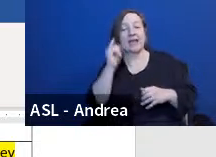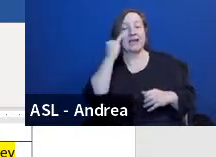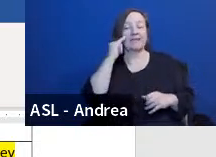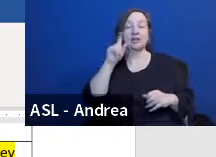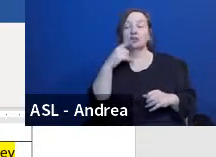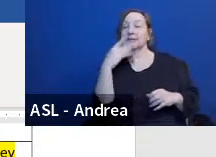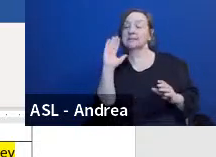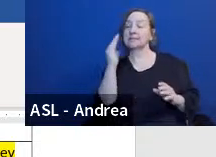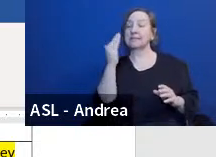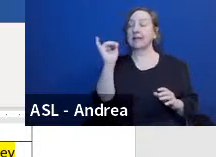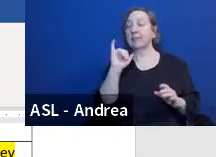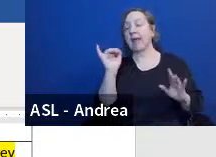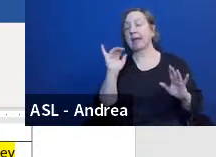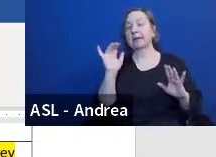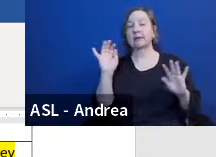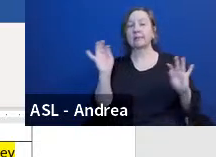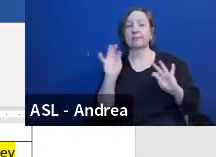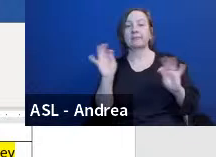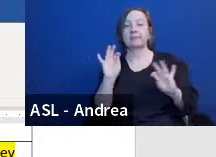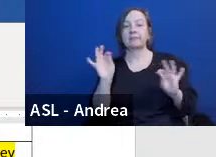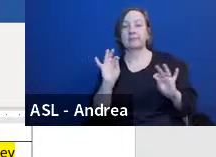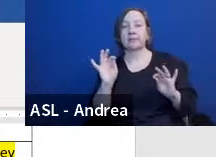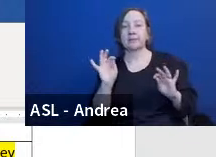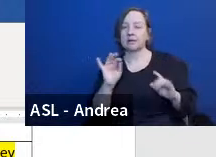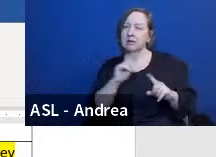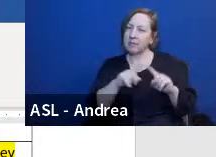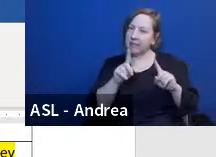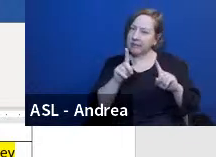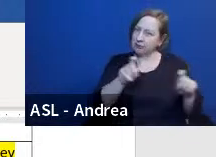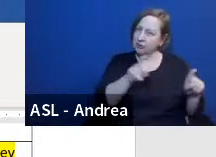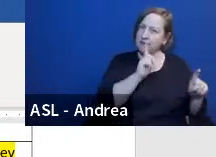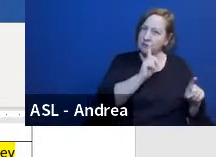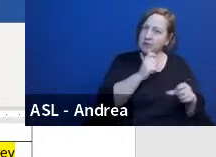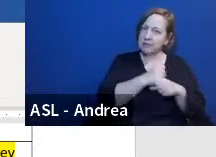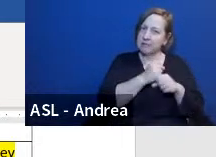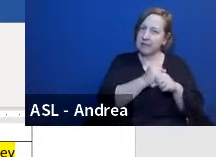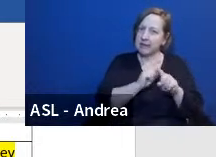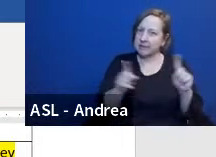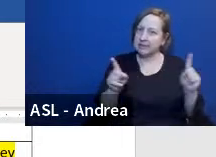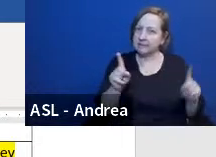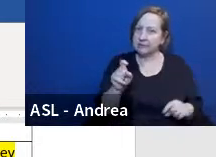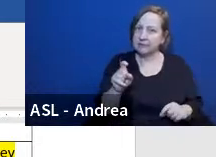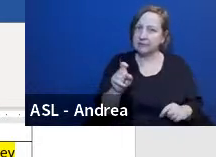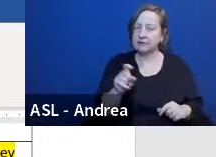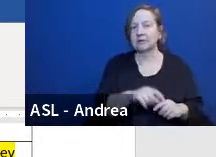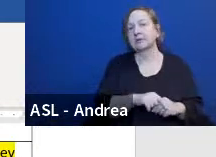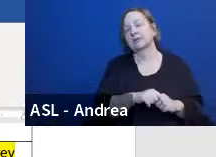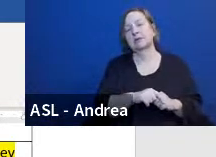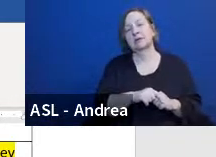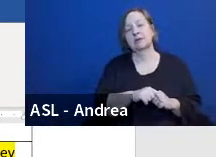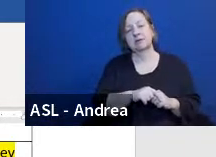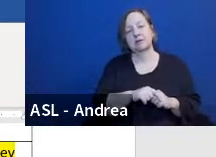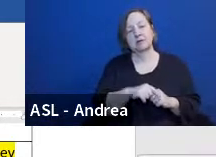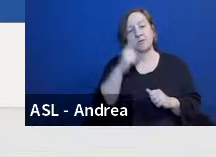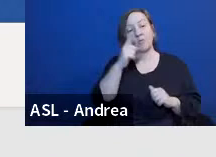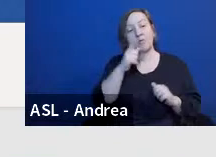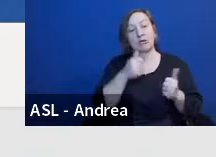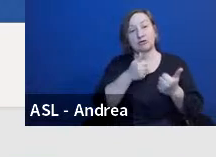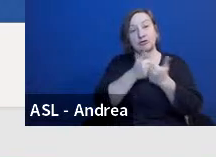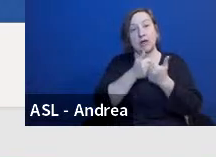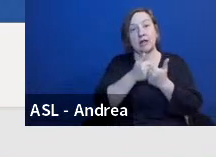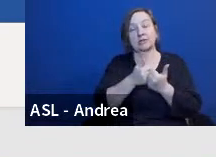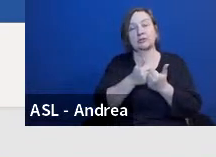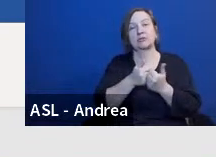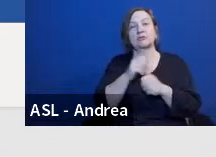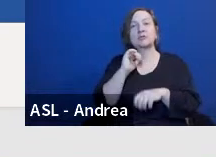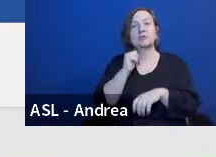is actually making a difference. And, I think one of the challenges is going to be setting